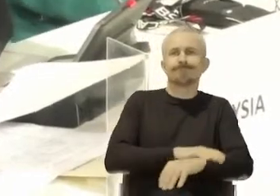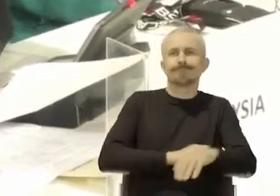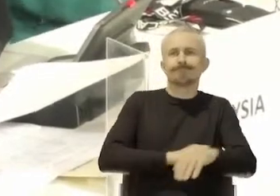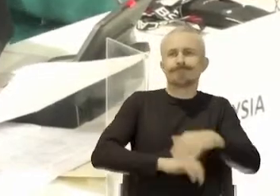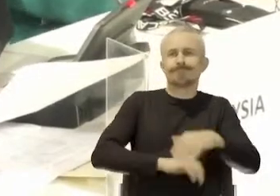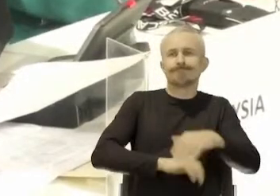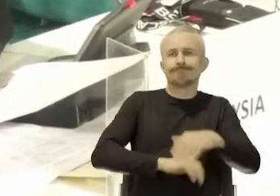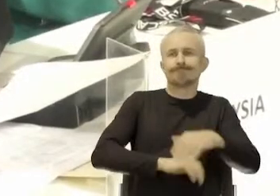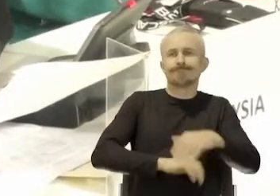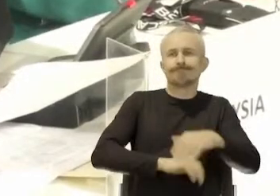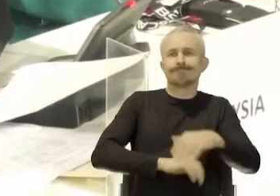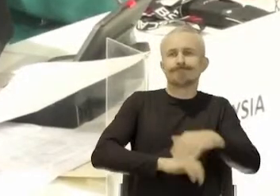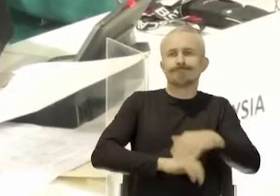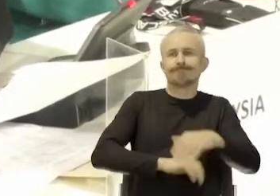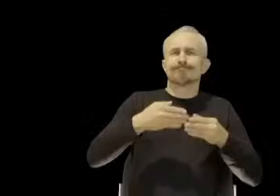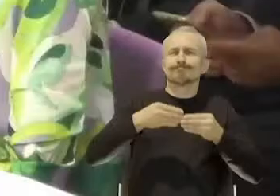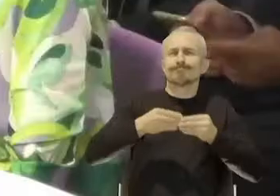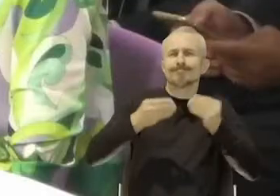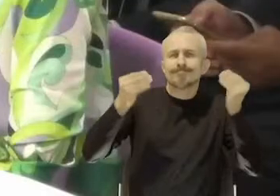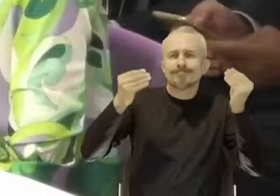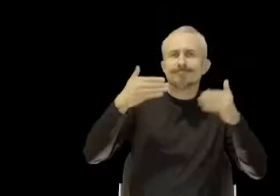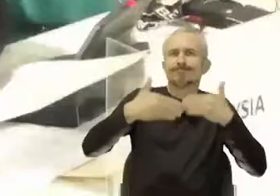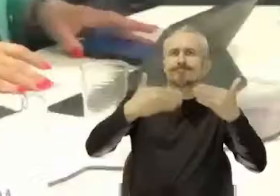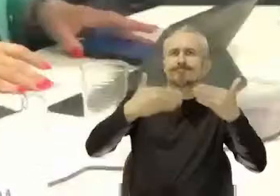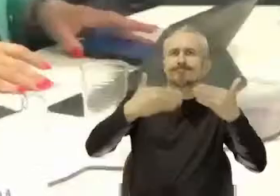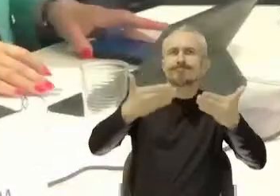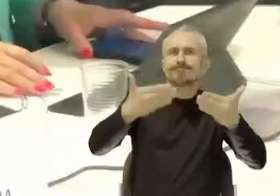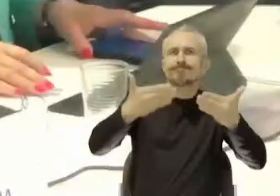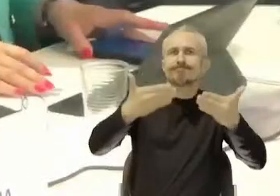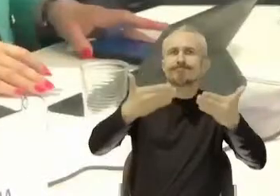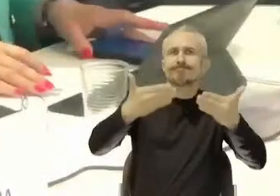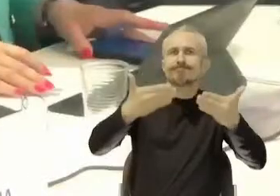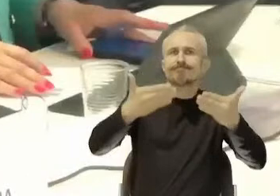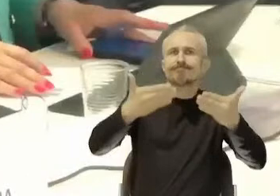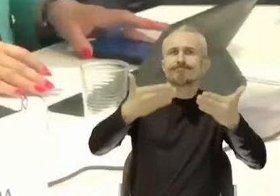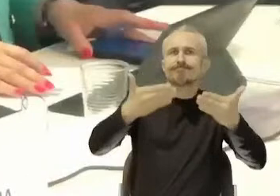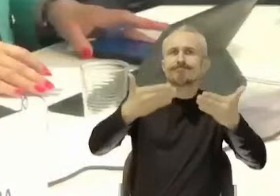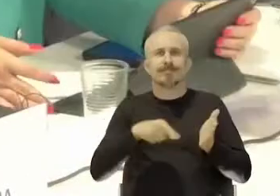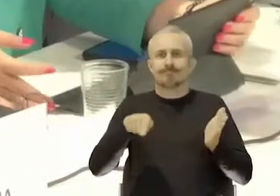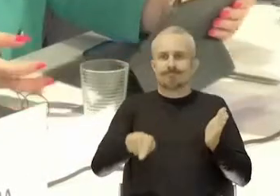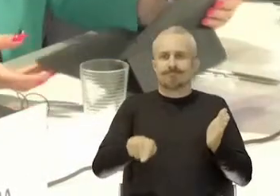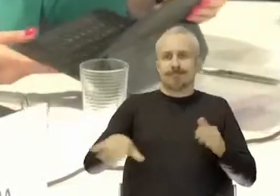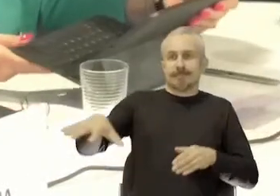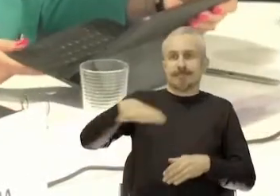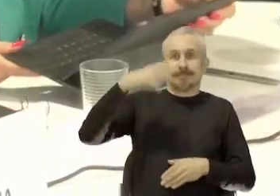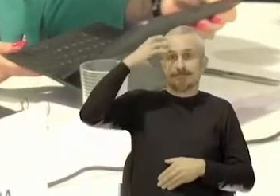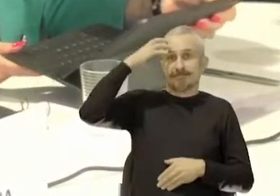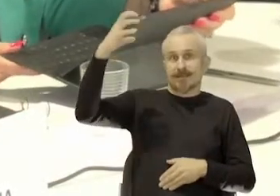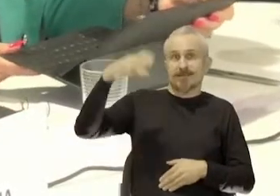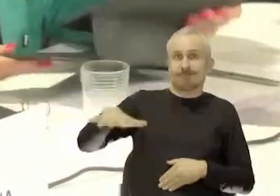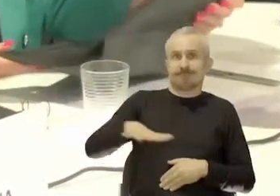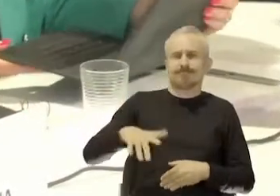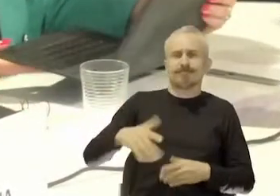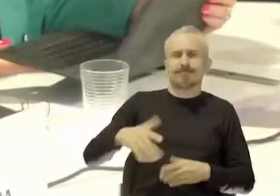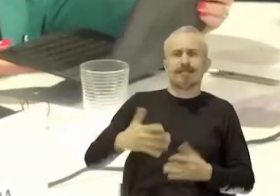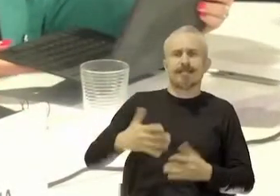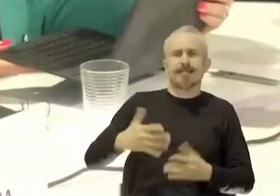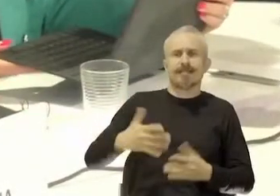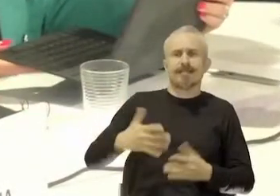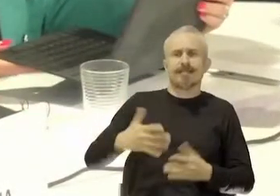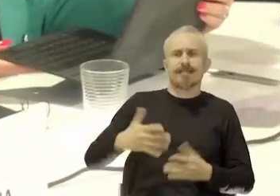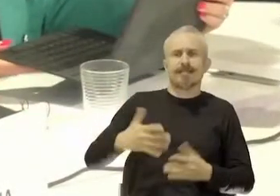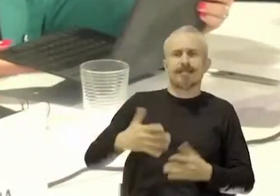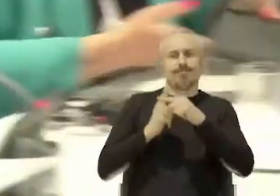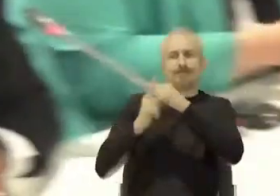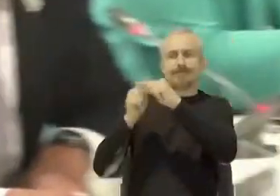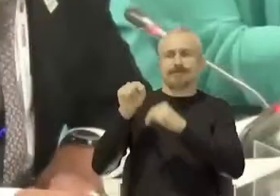SDGs, improving quality of life and driving positive impacts socially, economically, environmentally to local